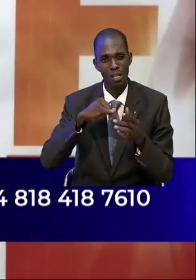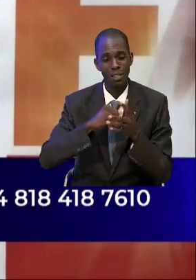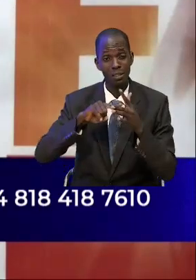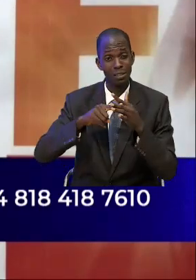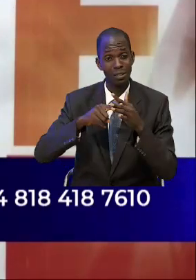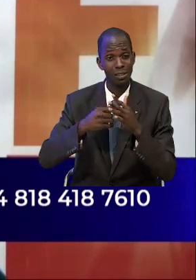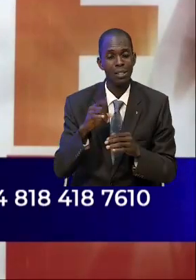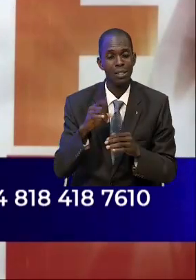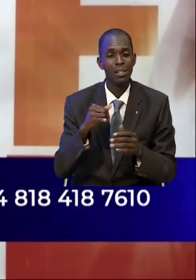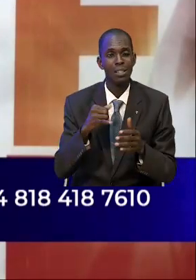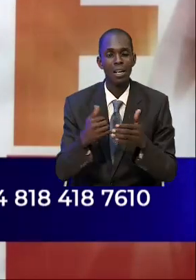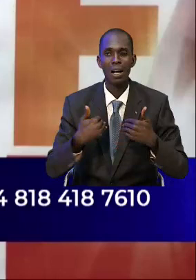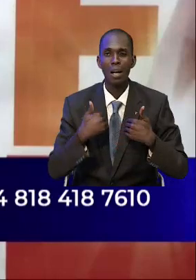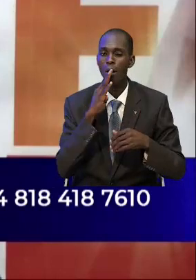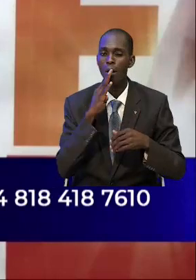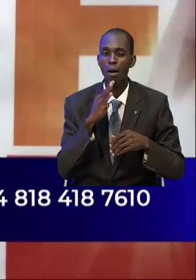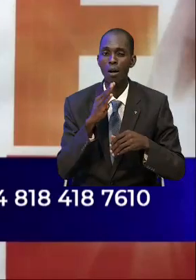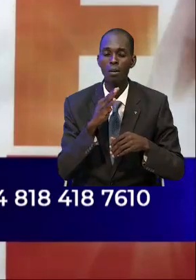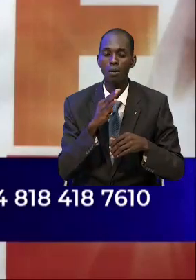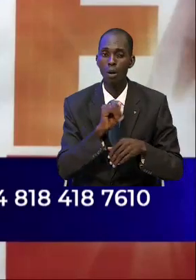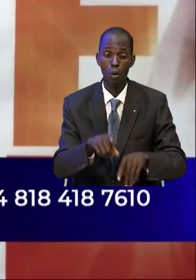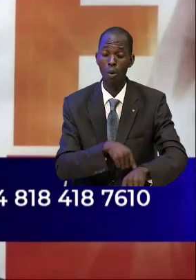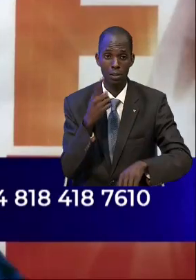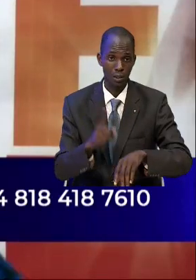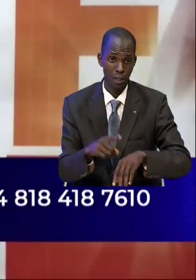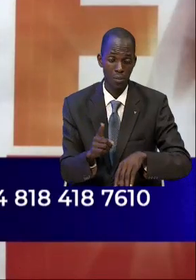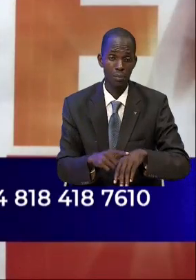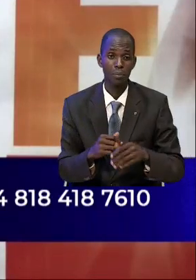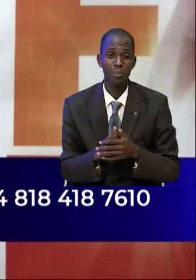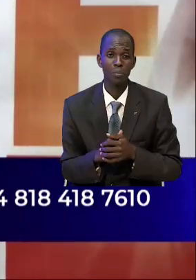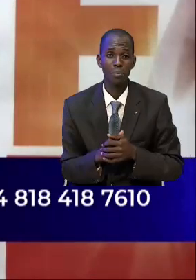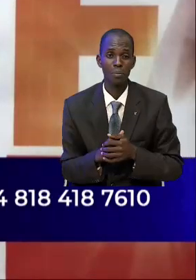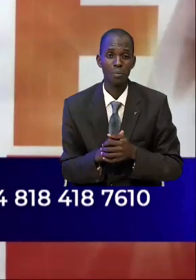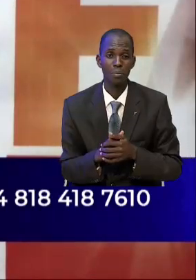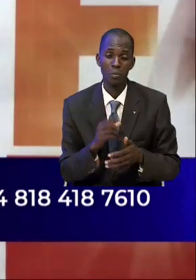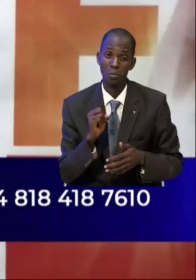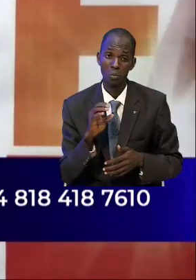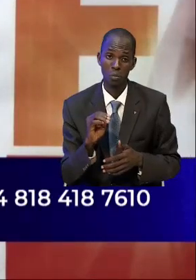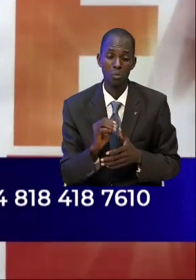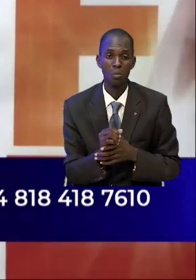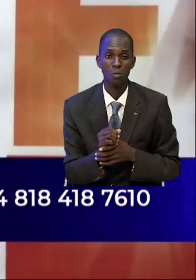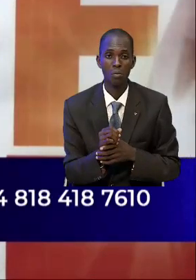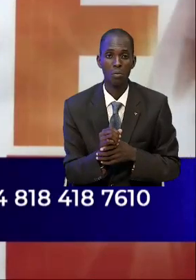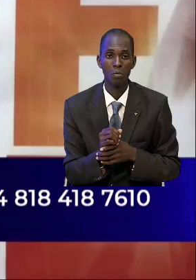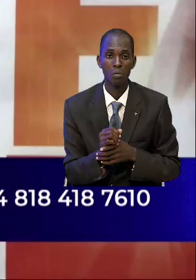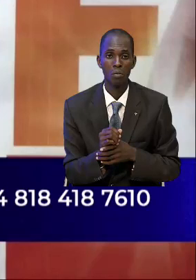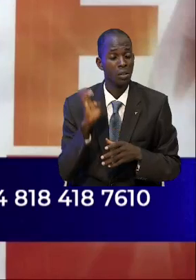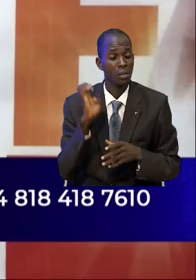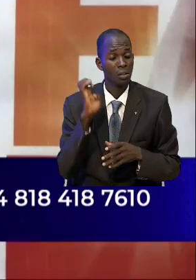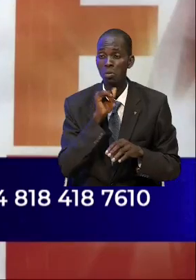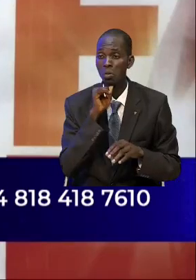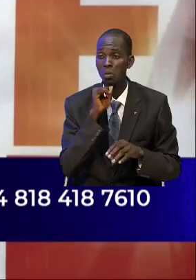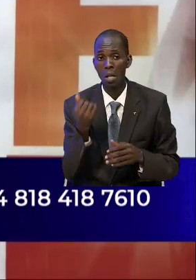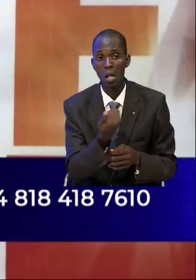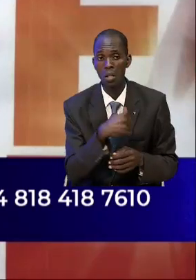when, I can't explain when the thing started, but it has been long, the swelling were there.